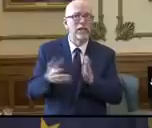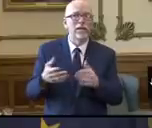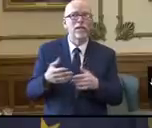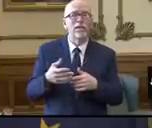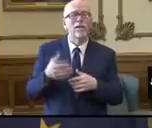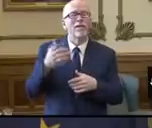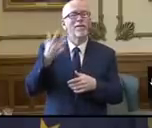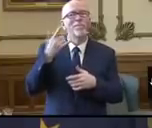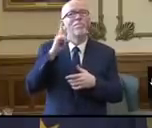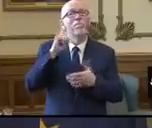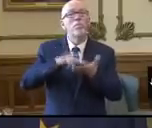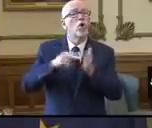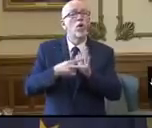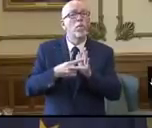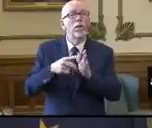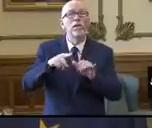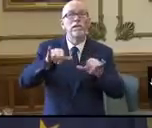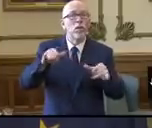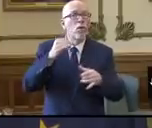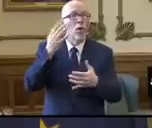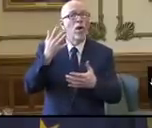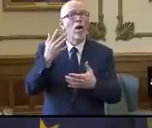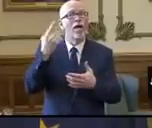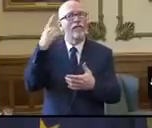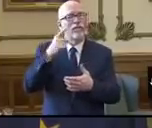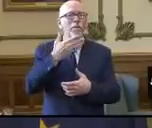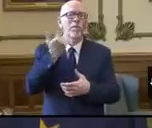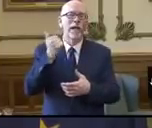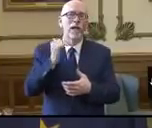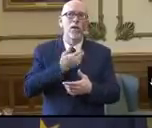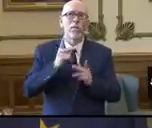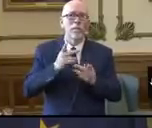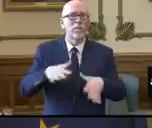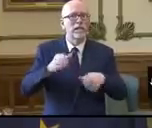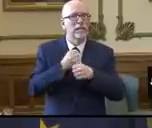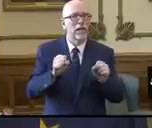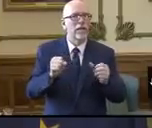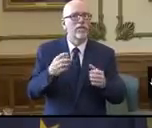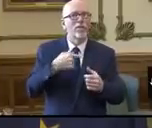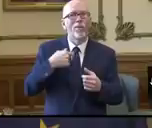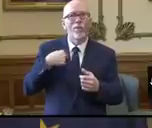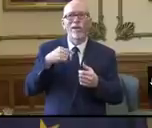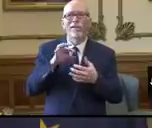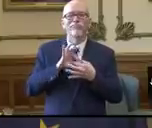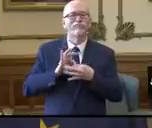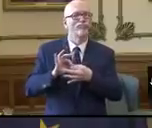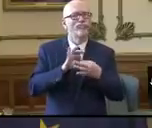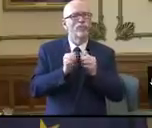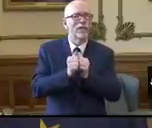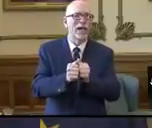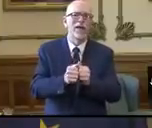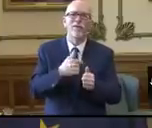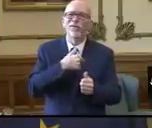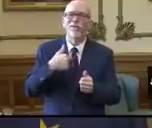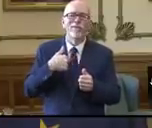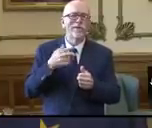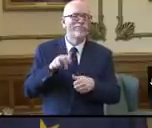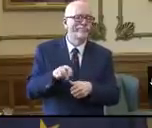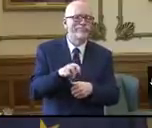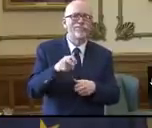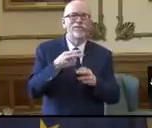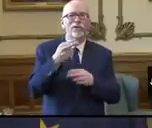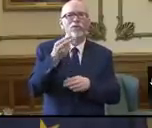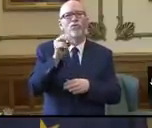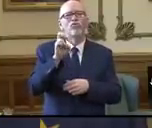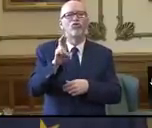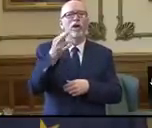the common good at the end of the day. And just remember that we're all on this walk together. We're all on this journey together. We'll call it a Hoosier